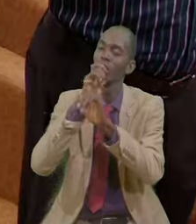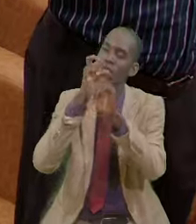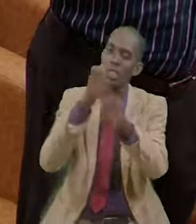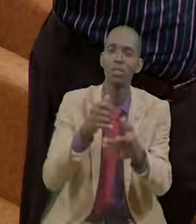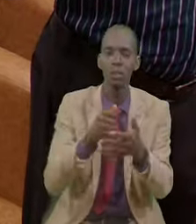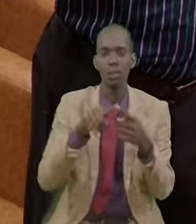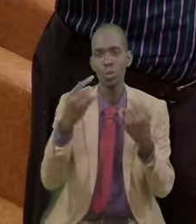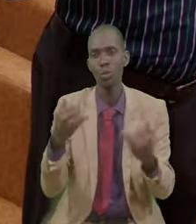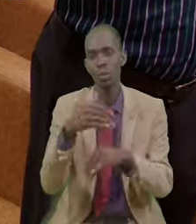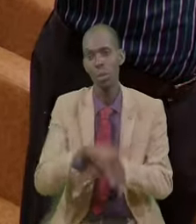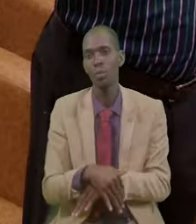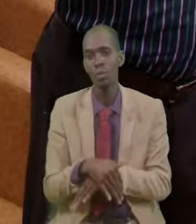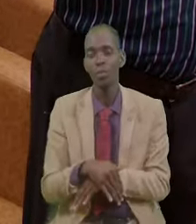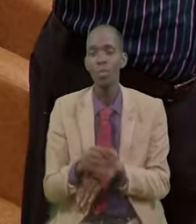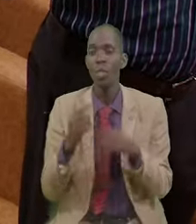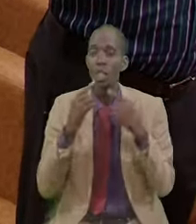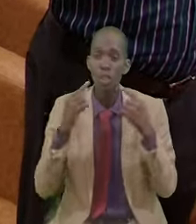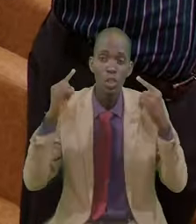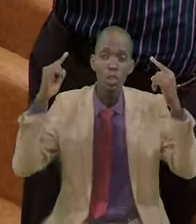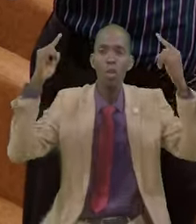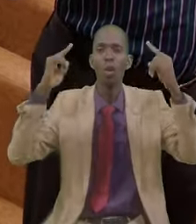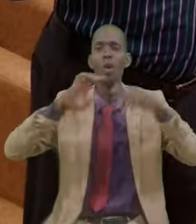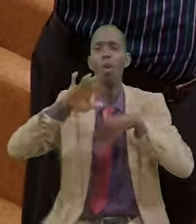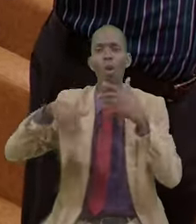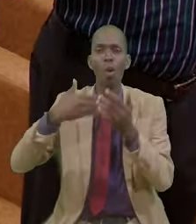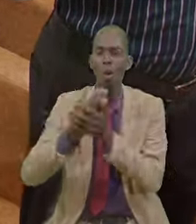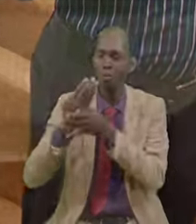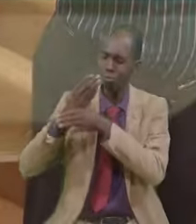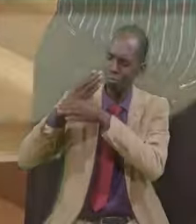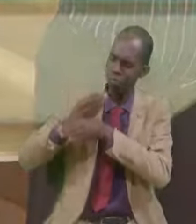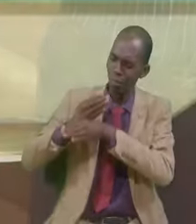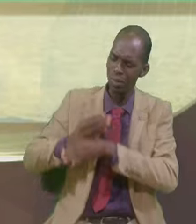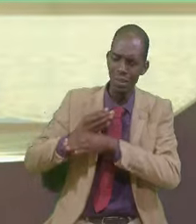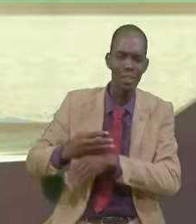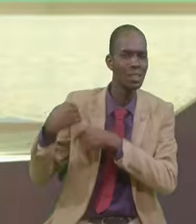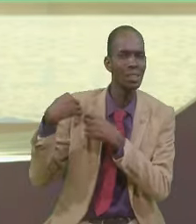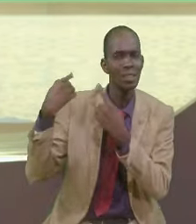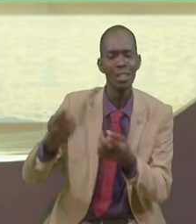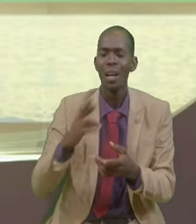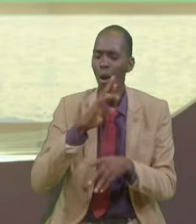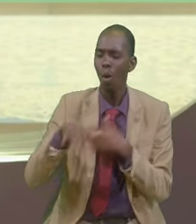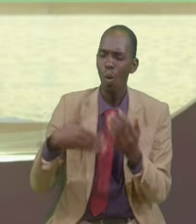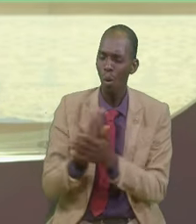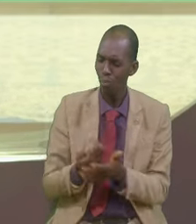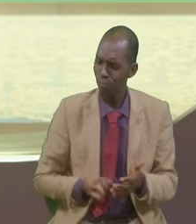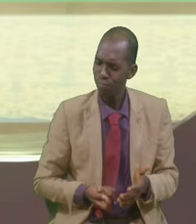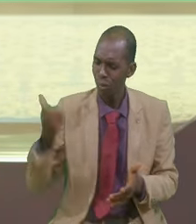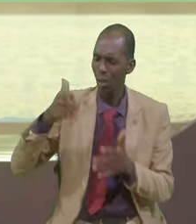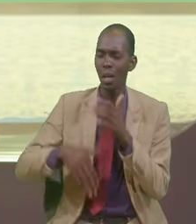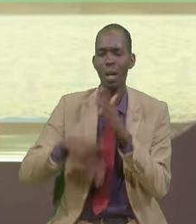Success. All those things standing in your way, they remove tonight.